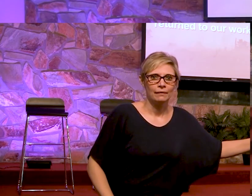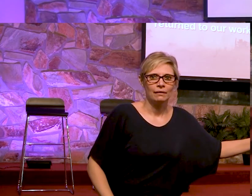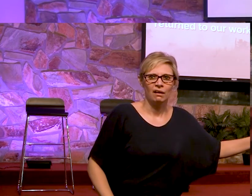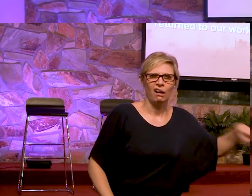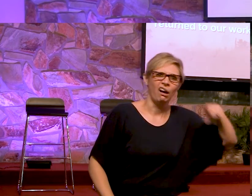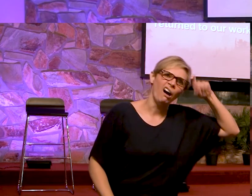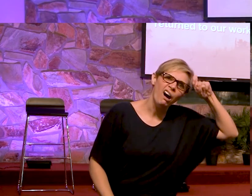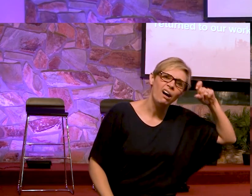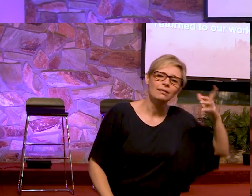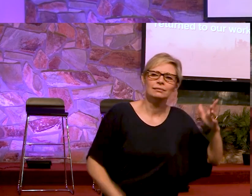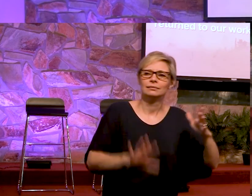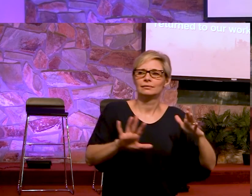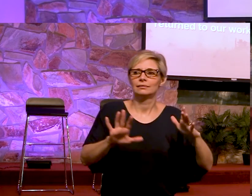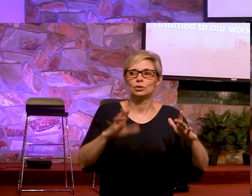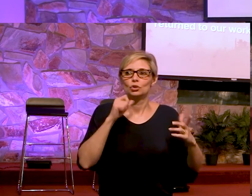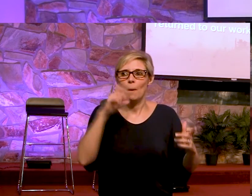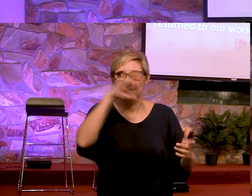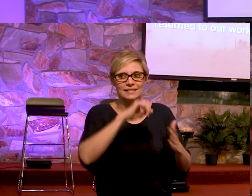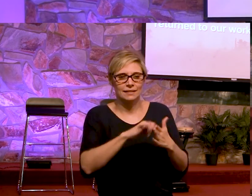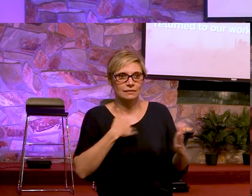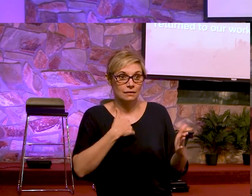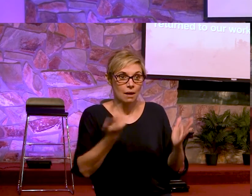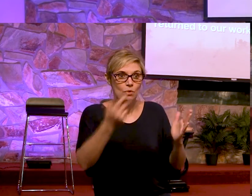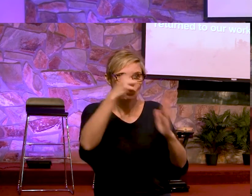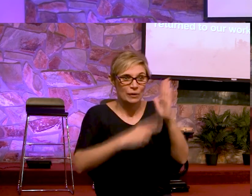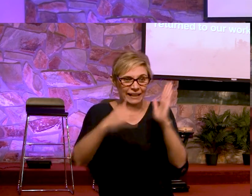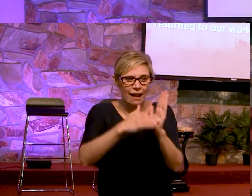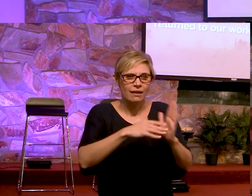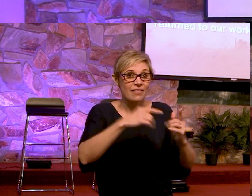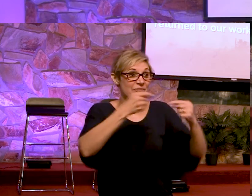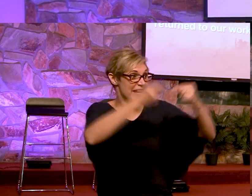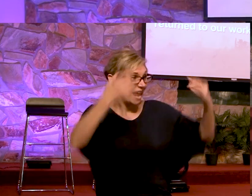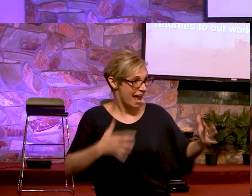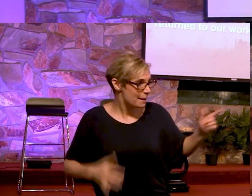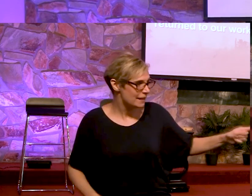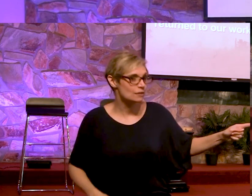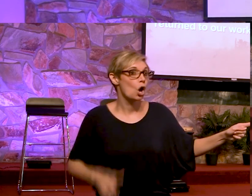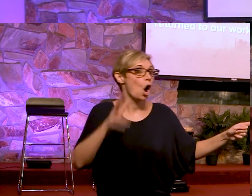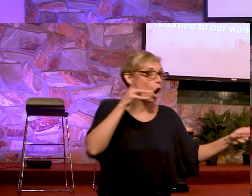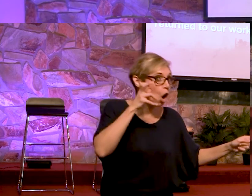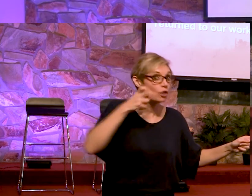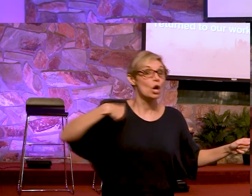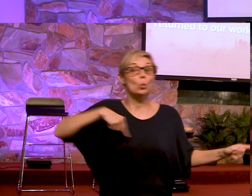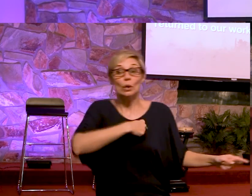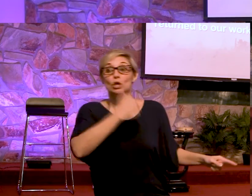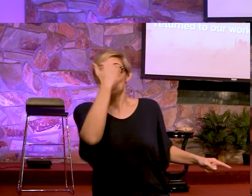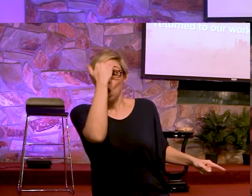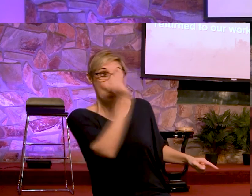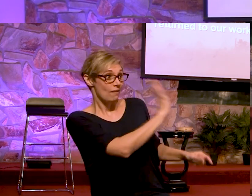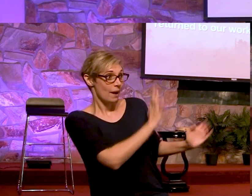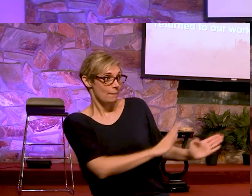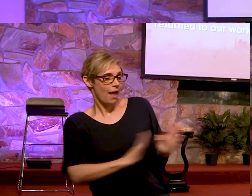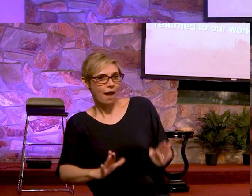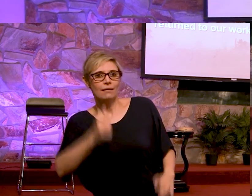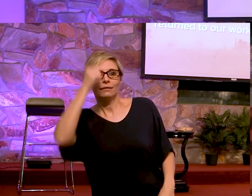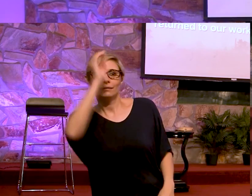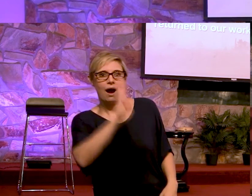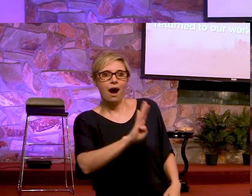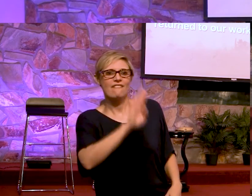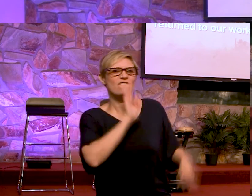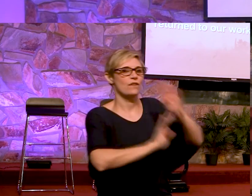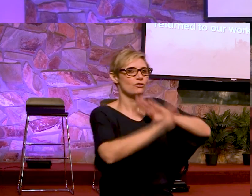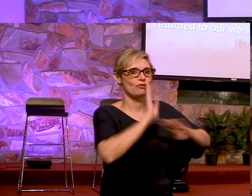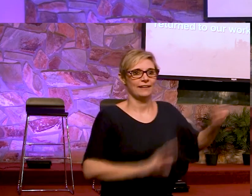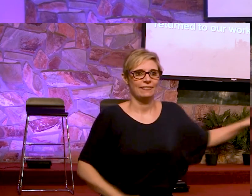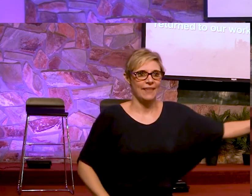All right, let me read it one more time. When our enemies heard that we knew of their plans and that God had frustrated them, here it